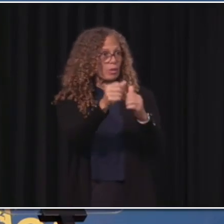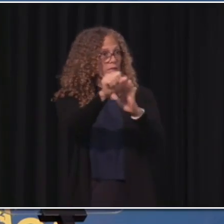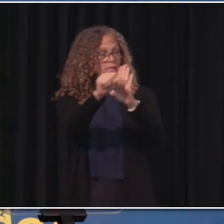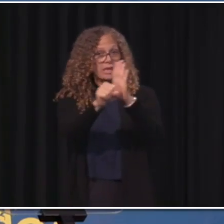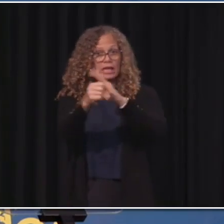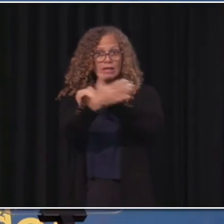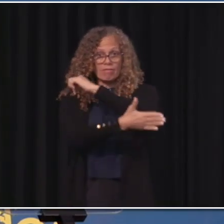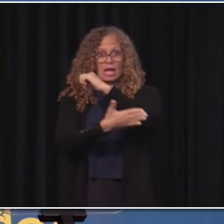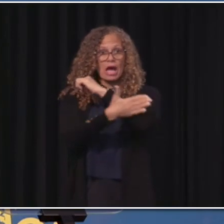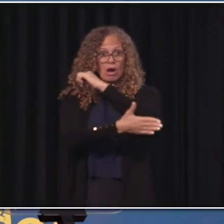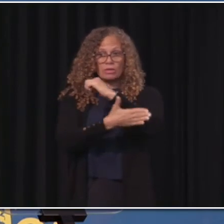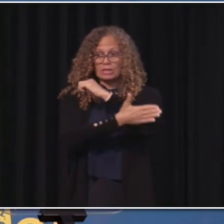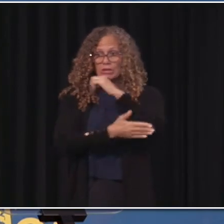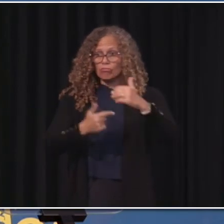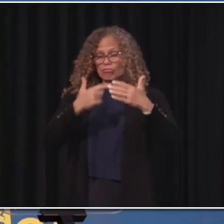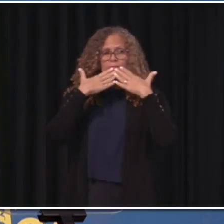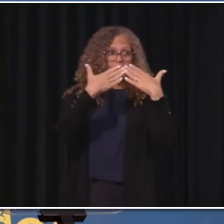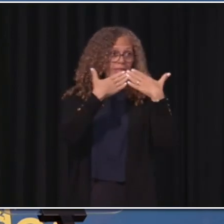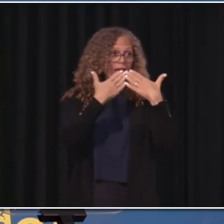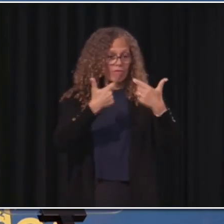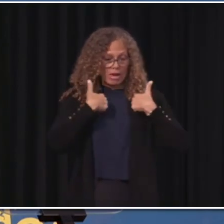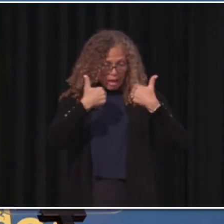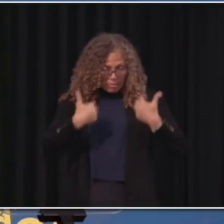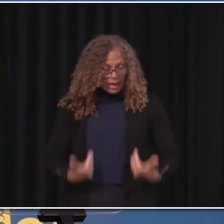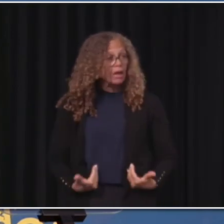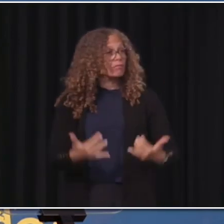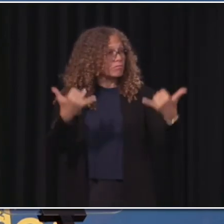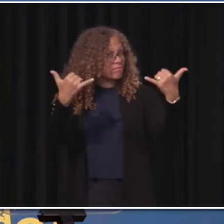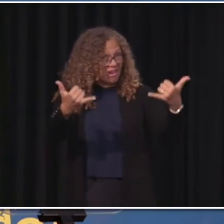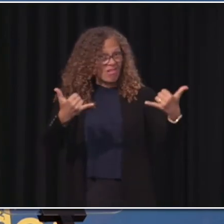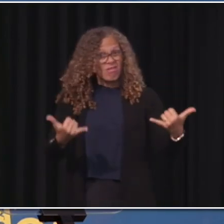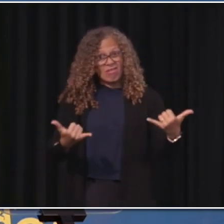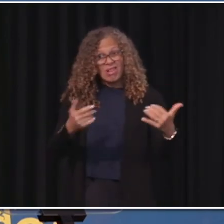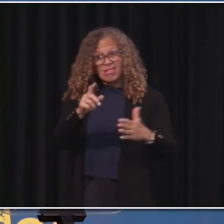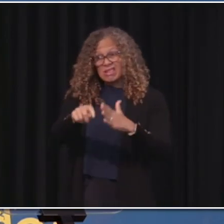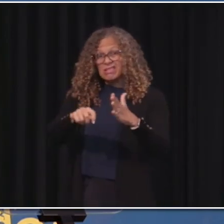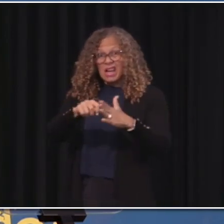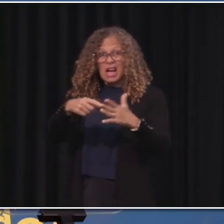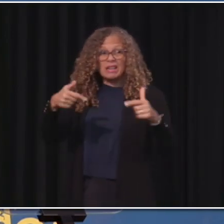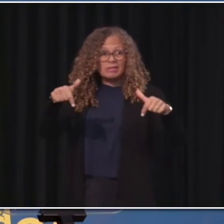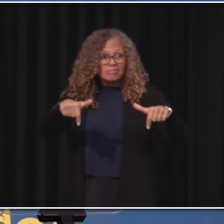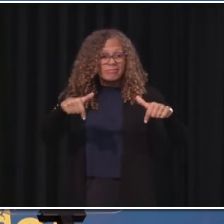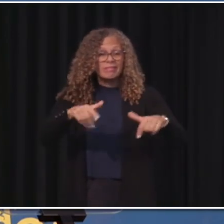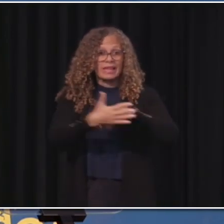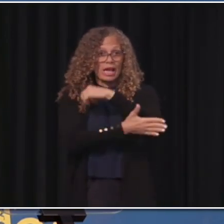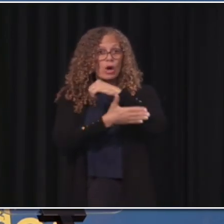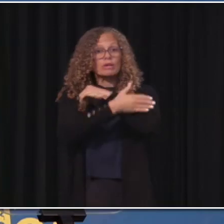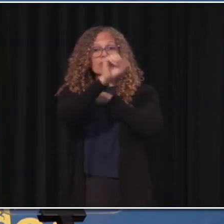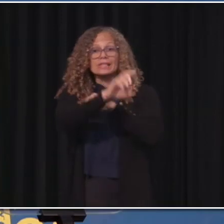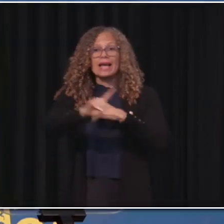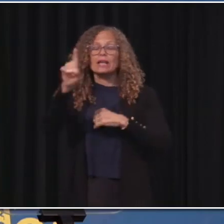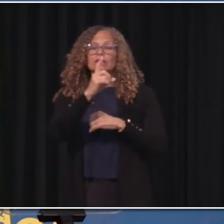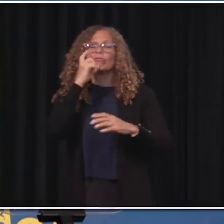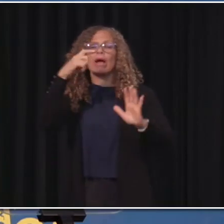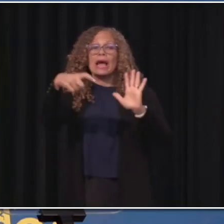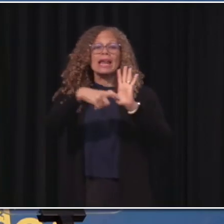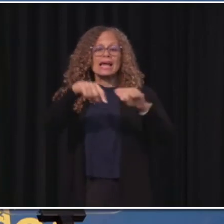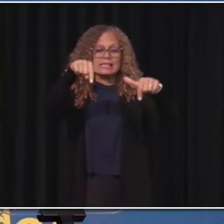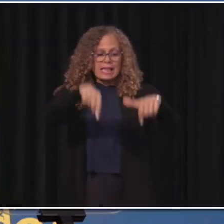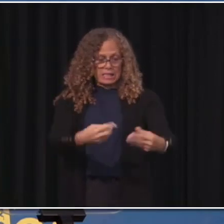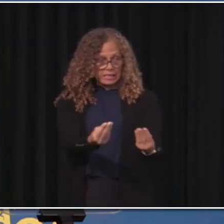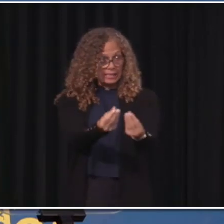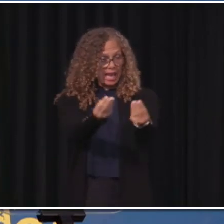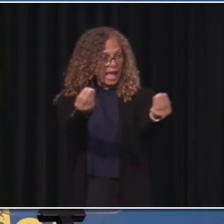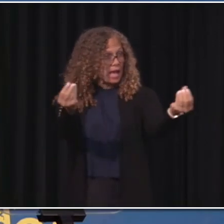county. I'm grateful to be here in this time where the County of San Diego is acknowledging that this land we're